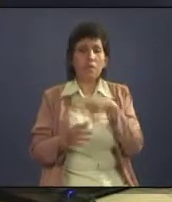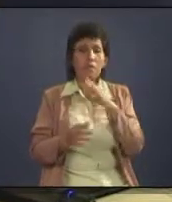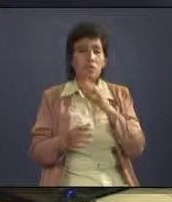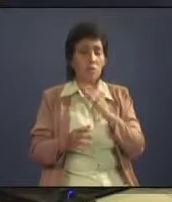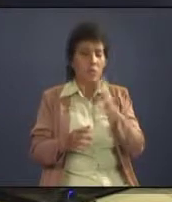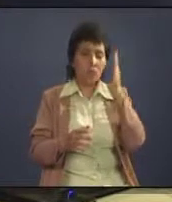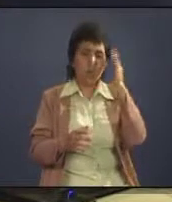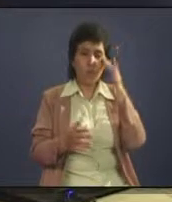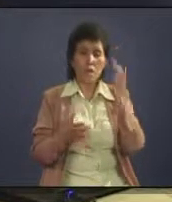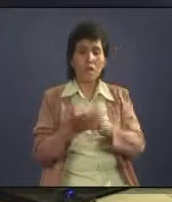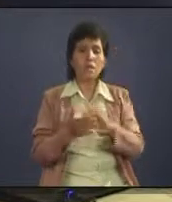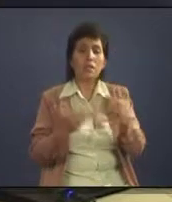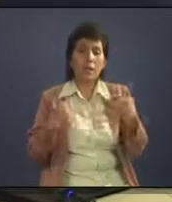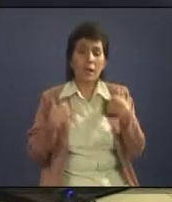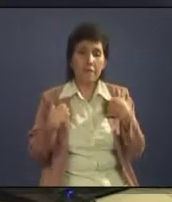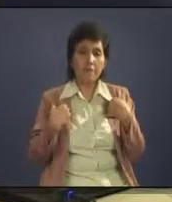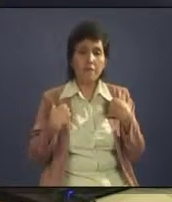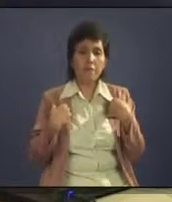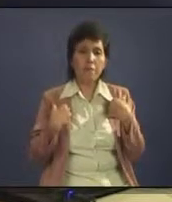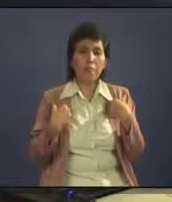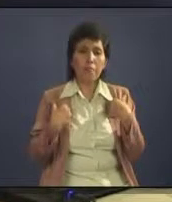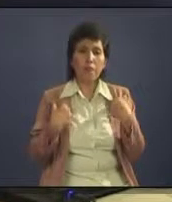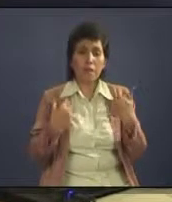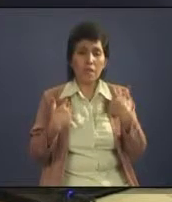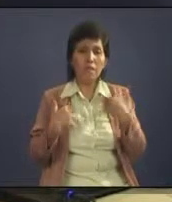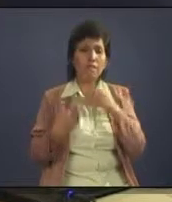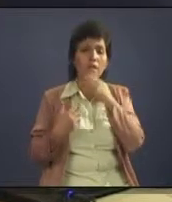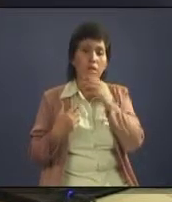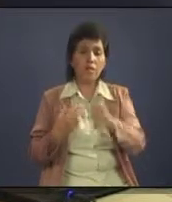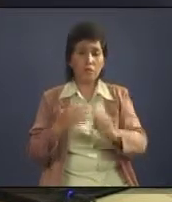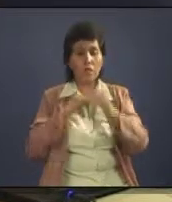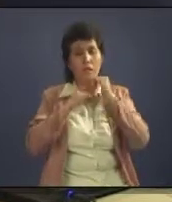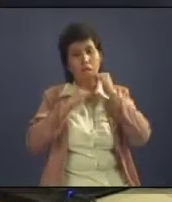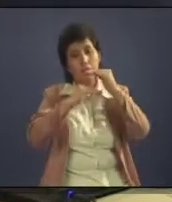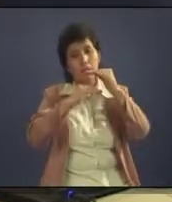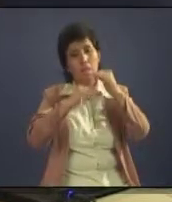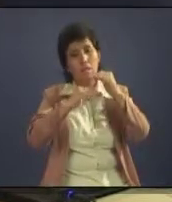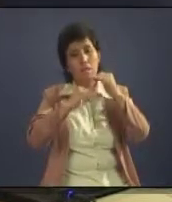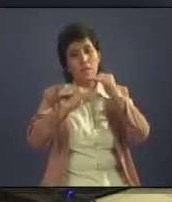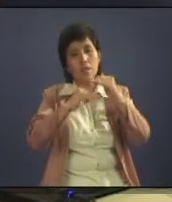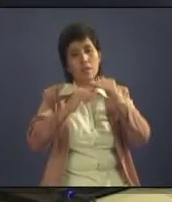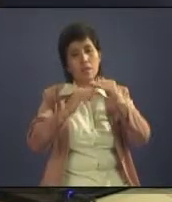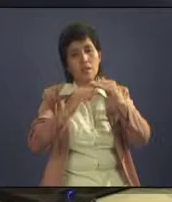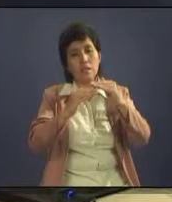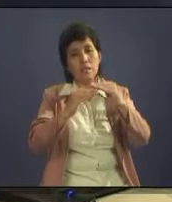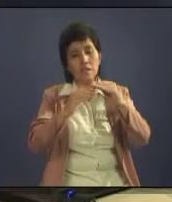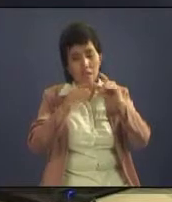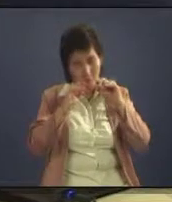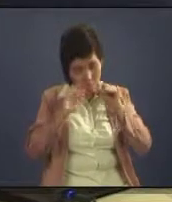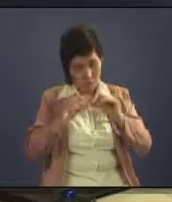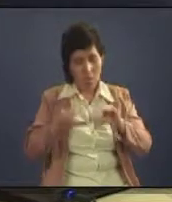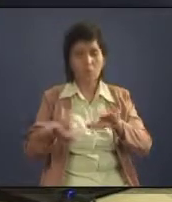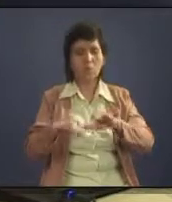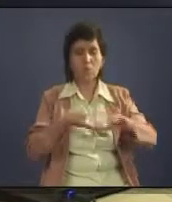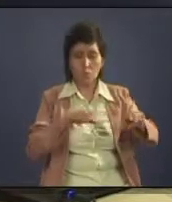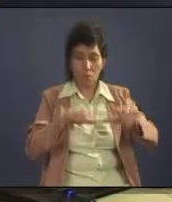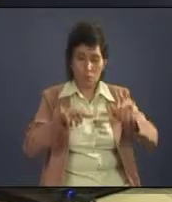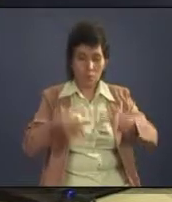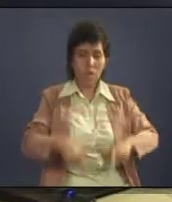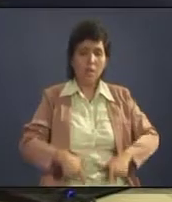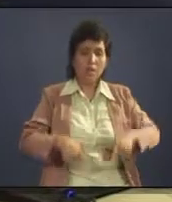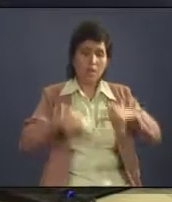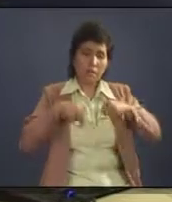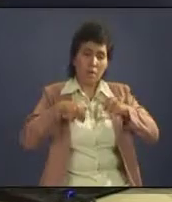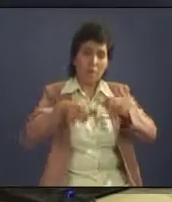that the people today, they have an age limit. I mean, they do live for a very long